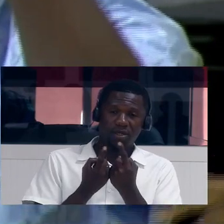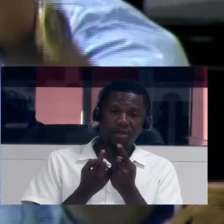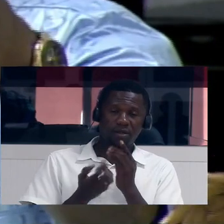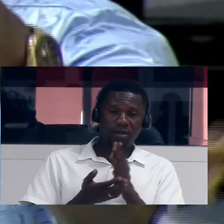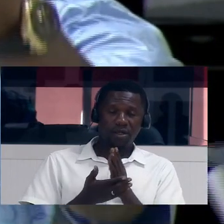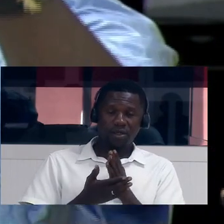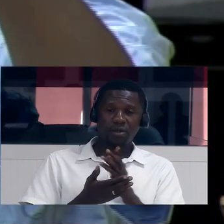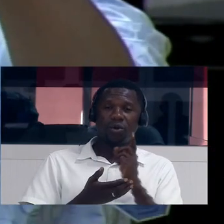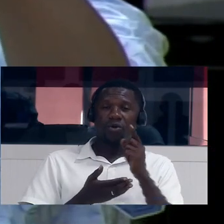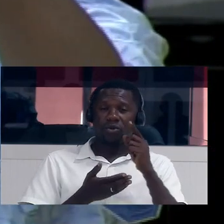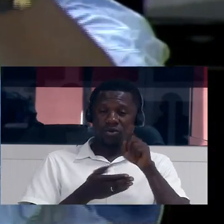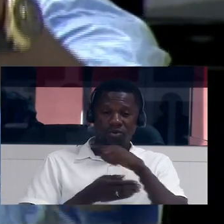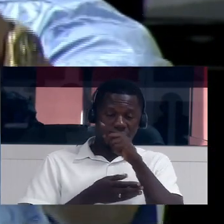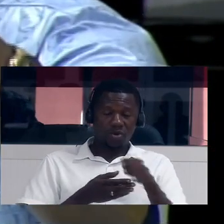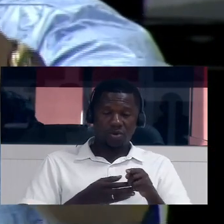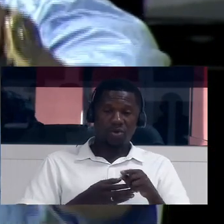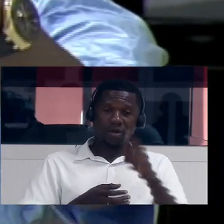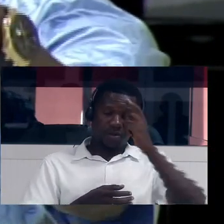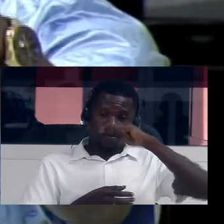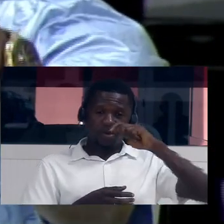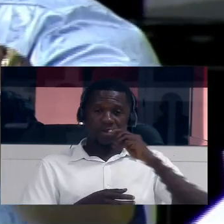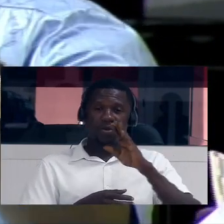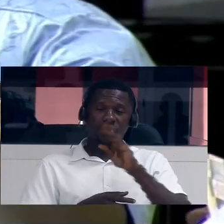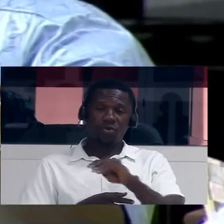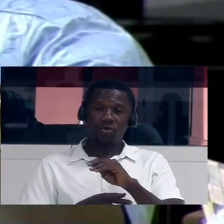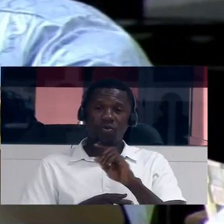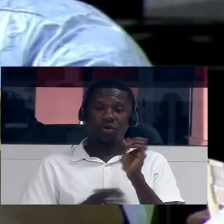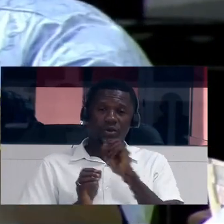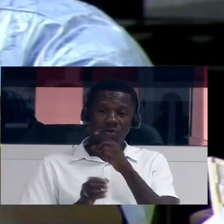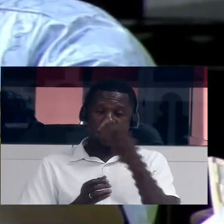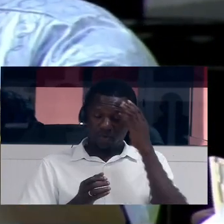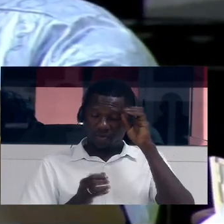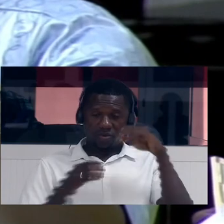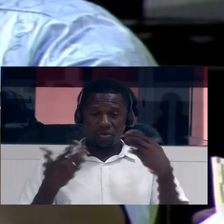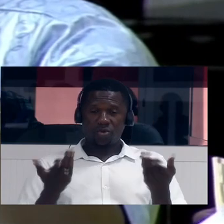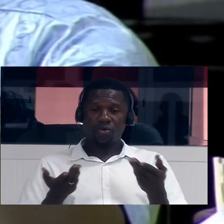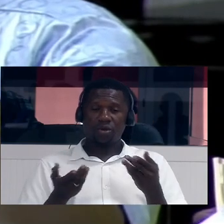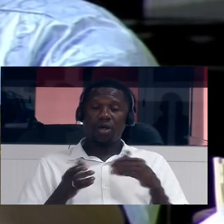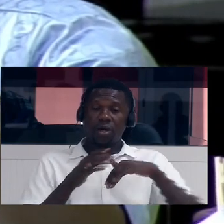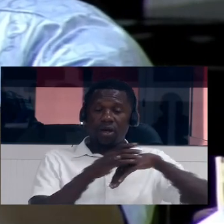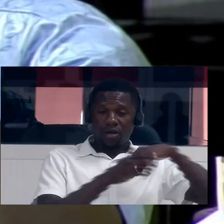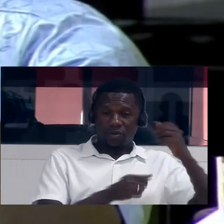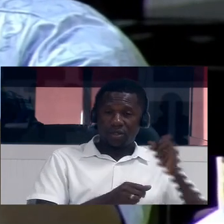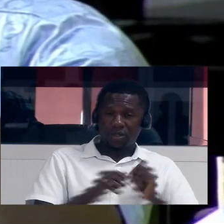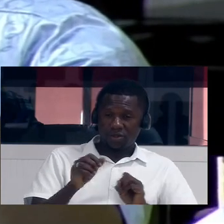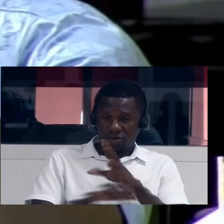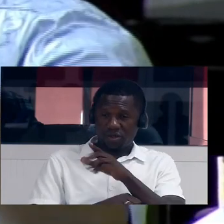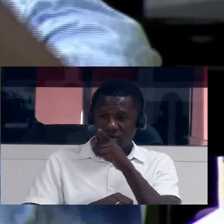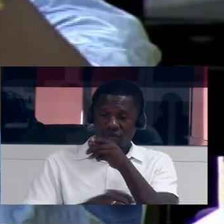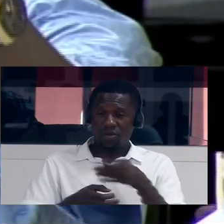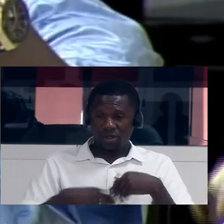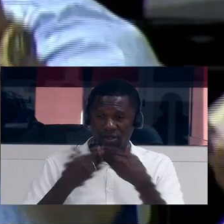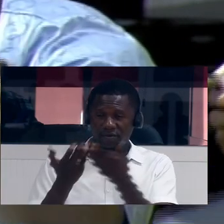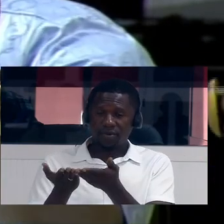is wrong the police had done without your knowledge, outside the authority you have given them.